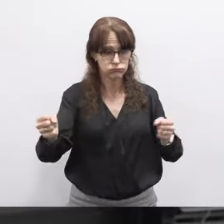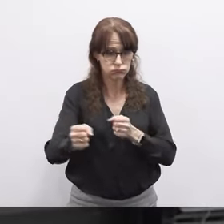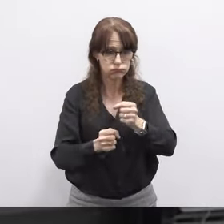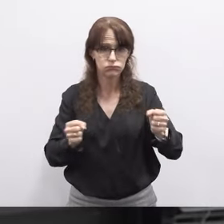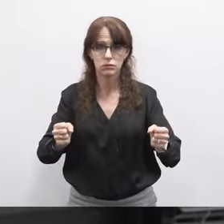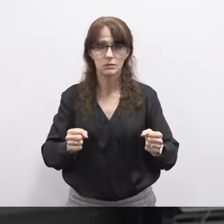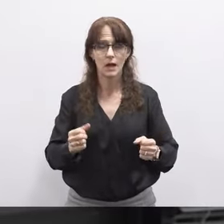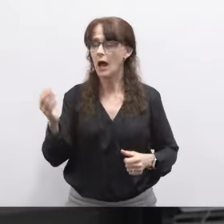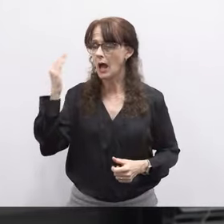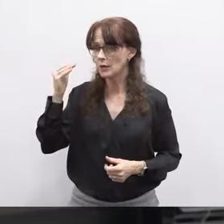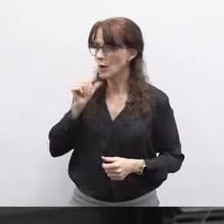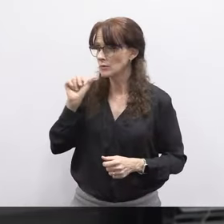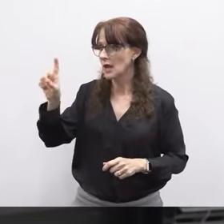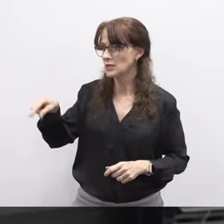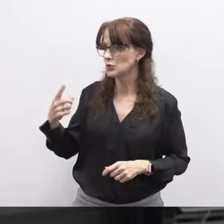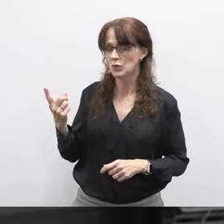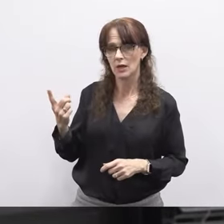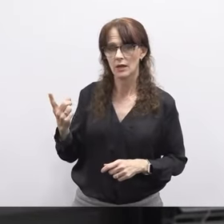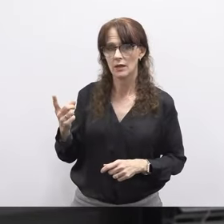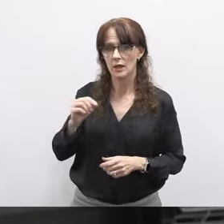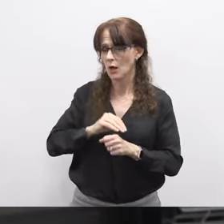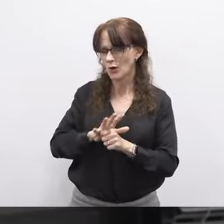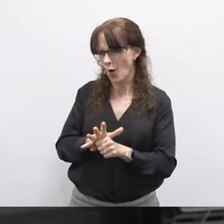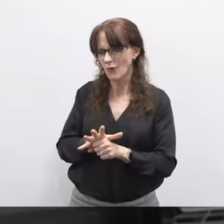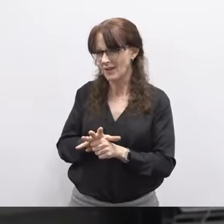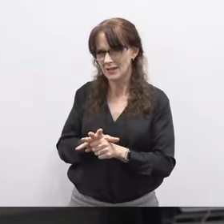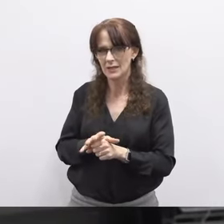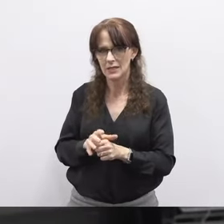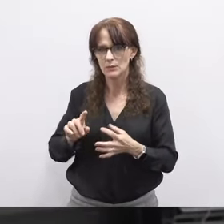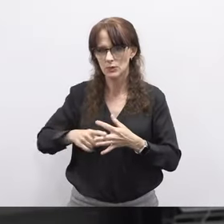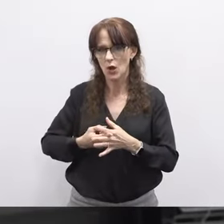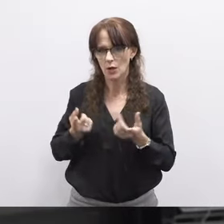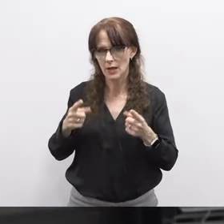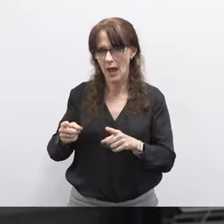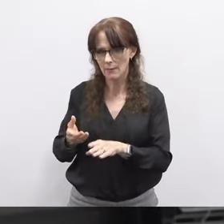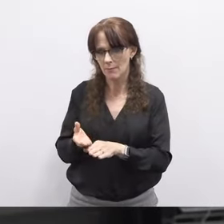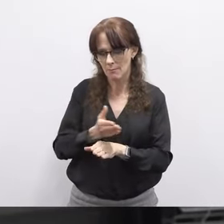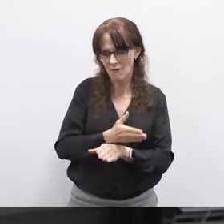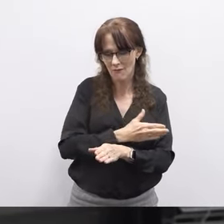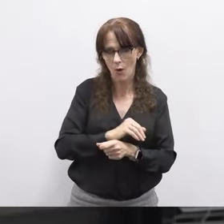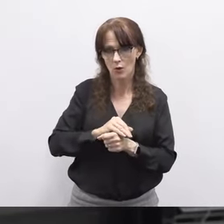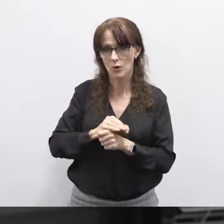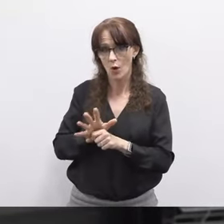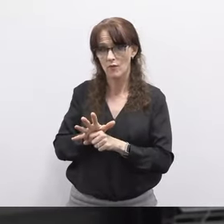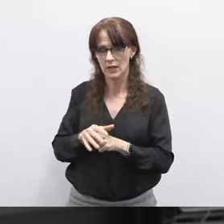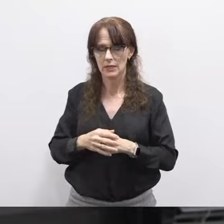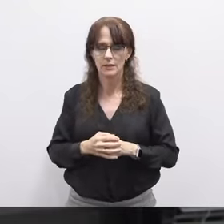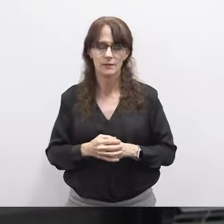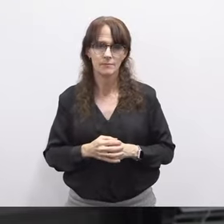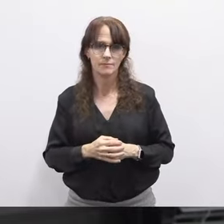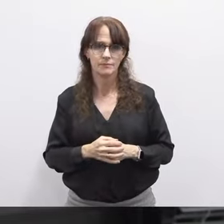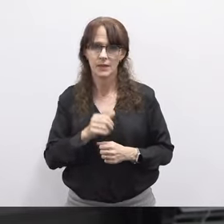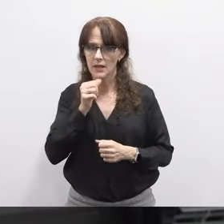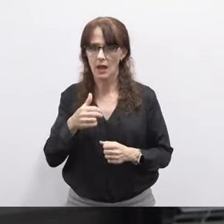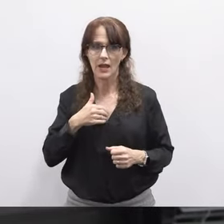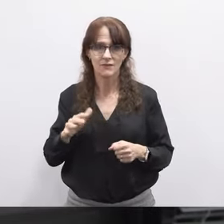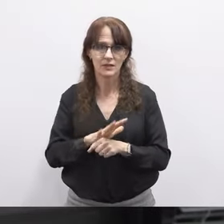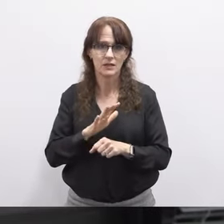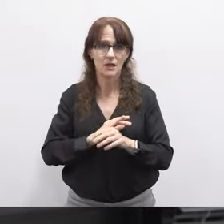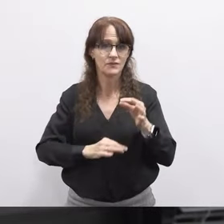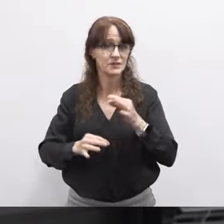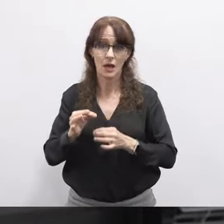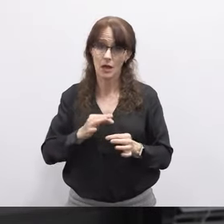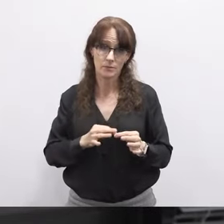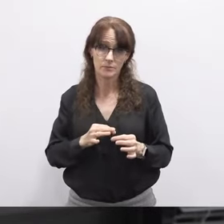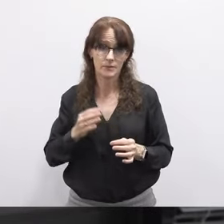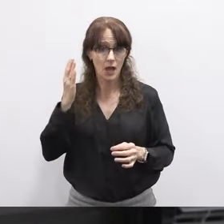and I know this is not just from COVID either. This was starting to happen before COVID with not having enough substitutes.